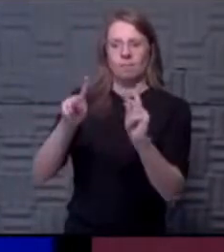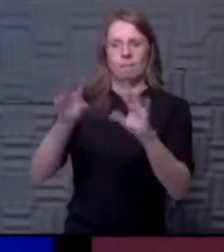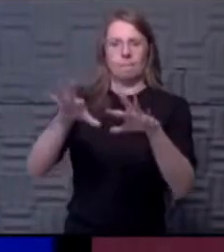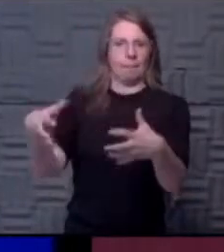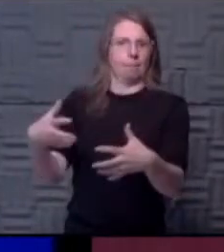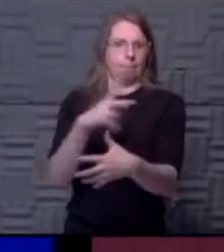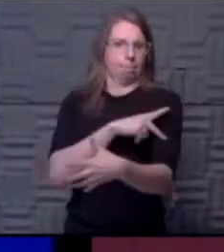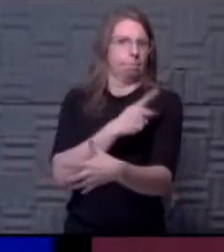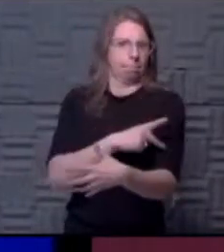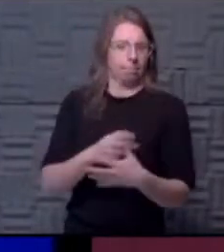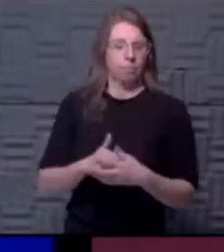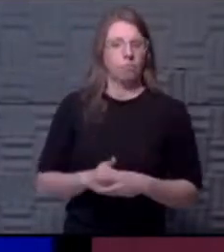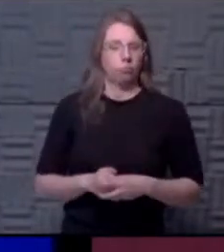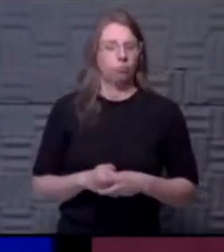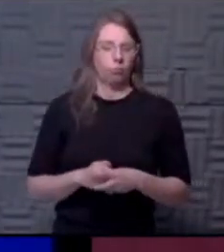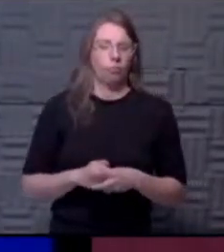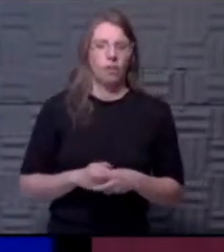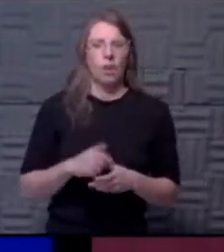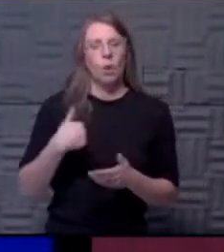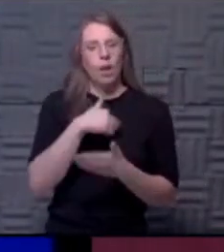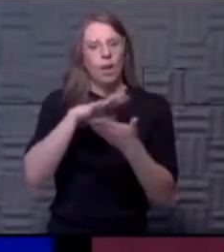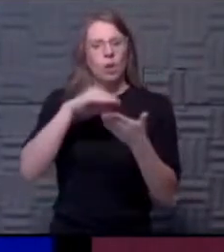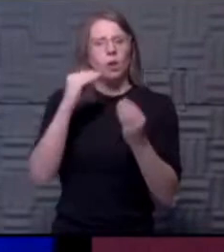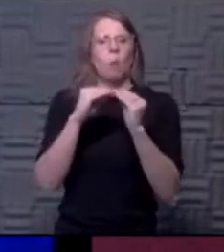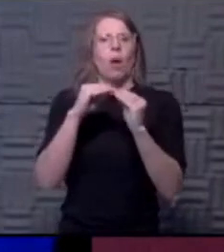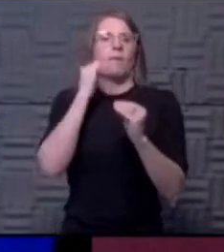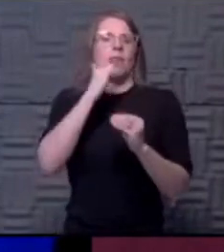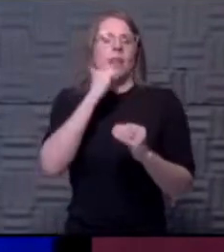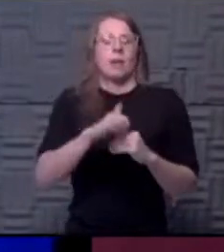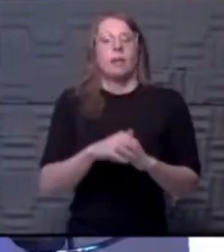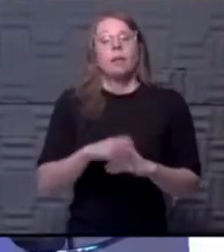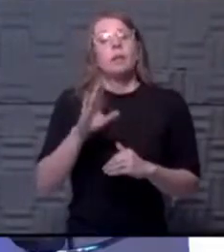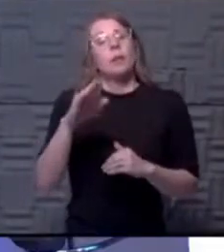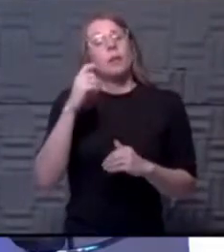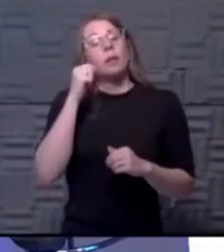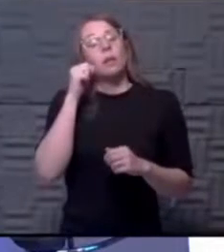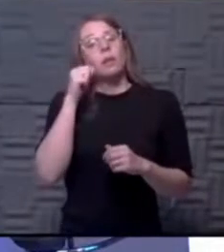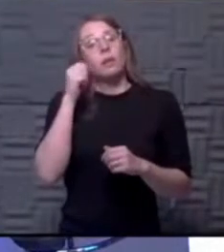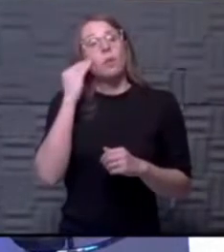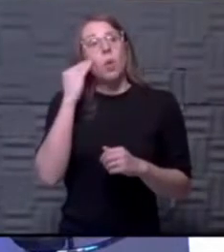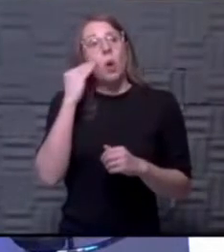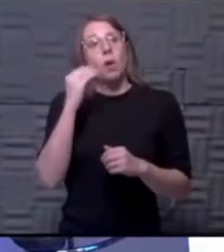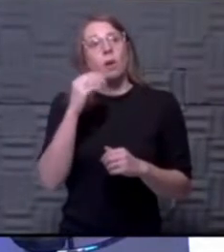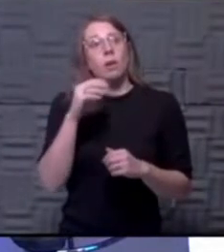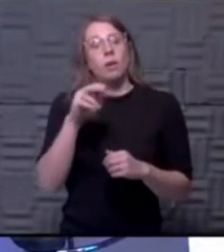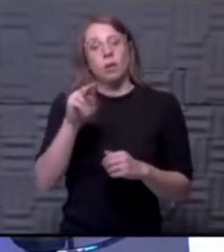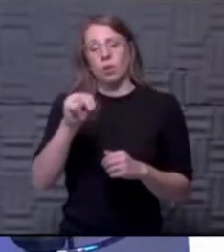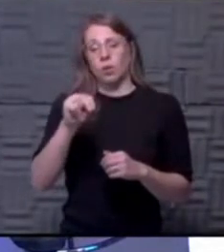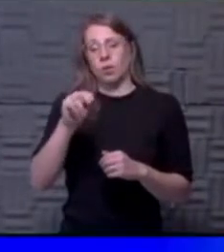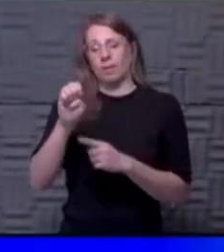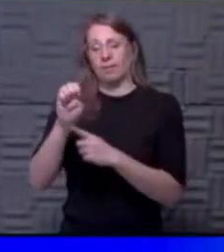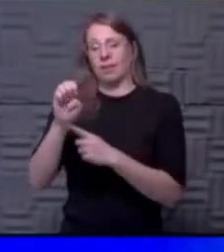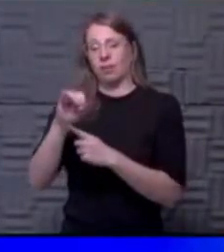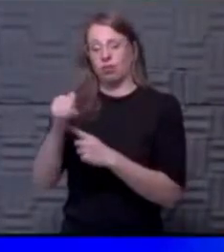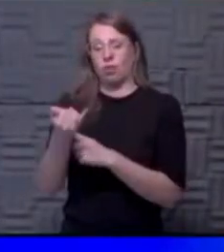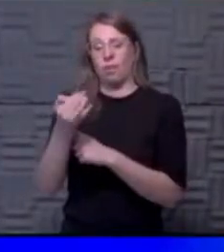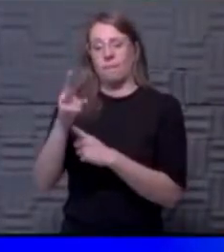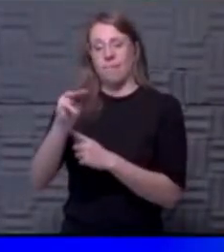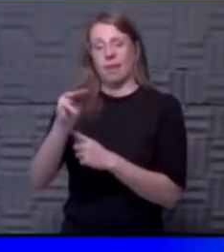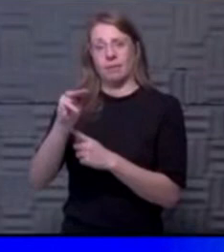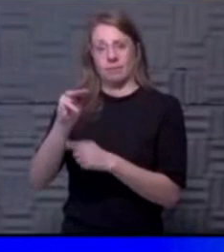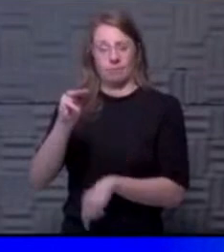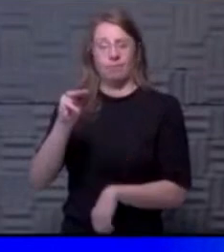much more to come on that. This is another one of those we learn more every day. Yep, and we know there was a recent publication, I think it was New England Journal of Medicine, that looked at solid